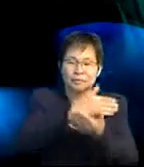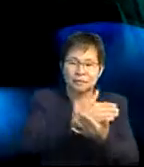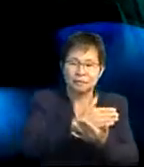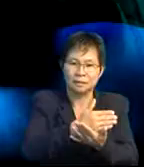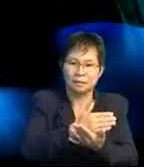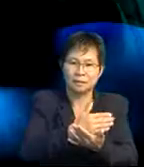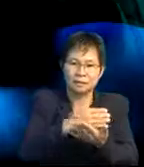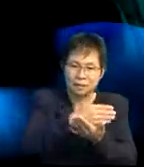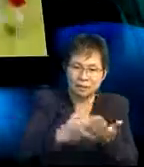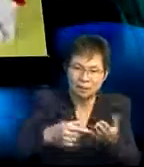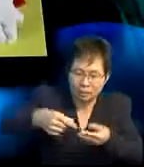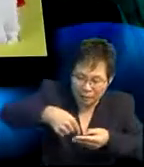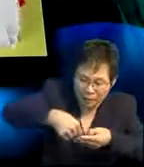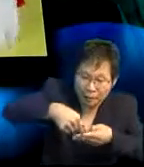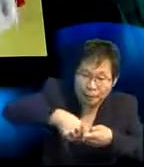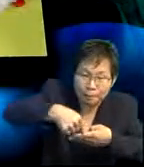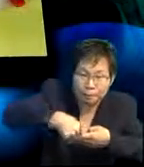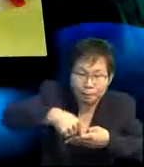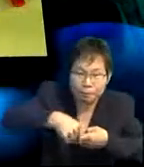some paper clips,